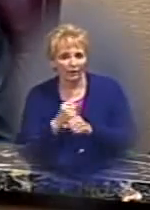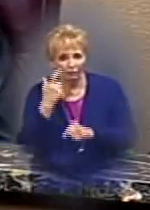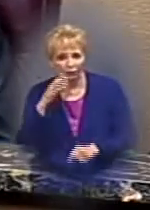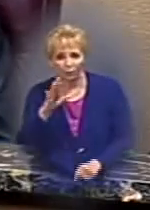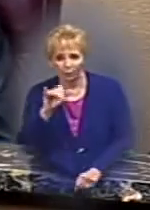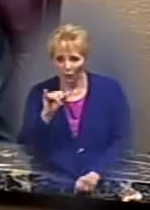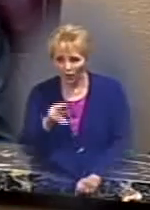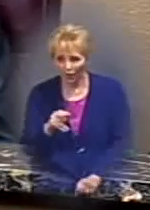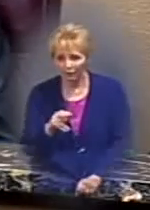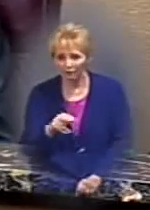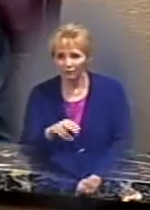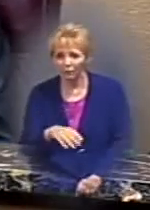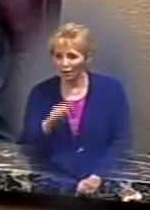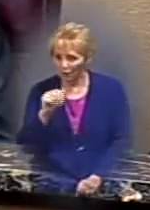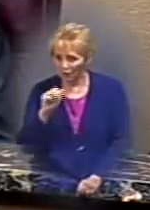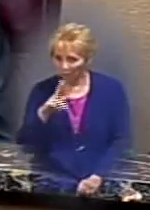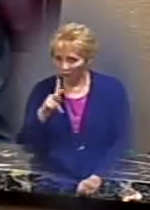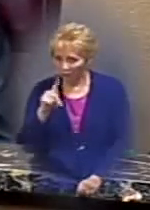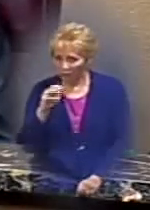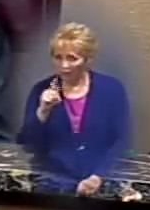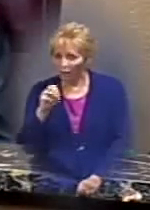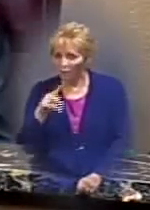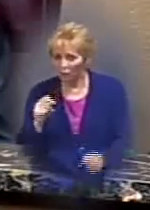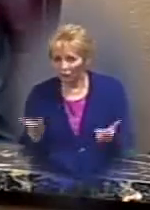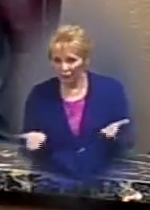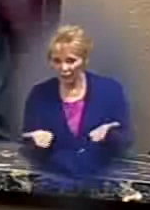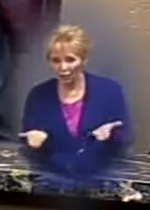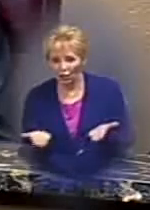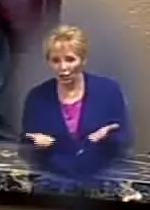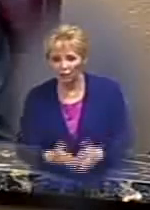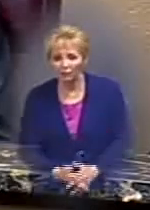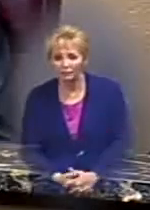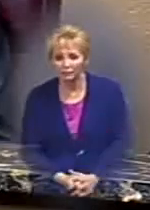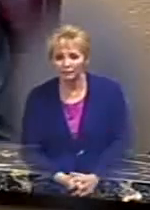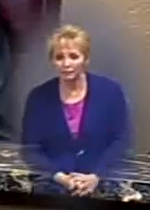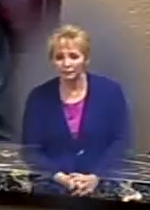Brian. Mark Talbert's here. Where's Mark's pen?